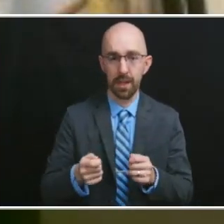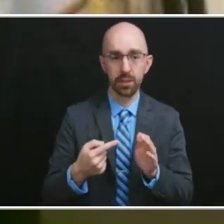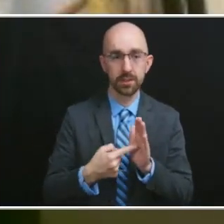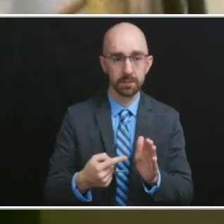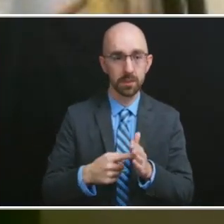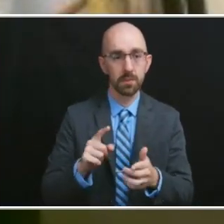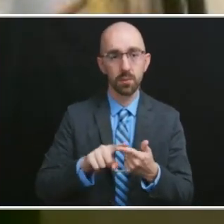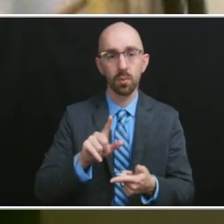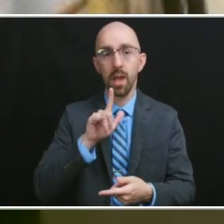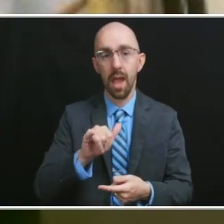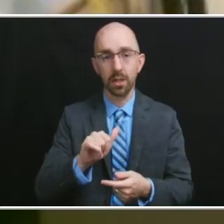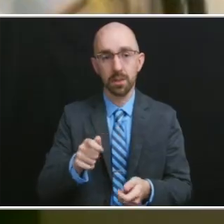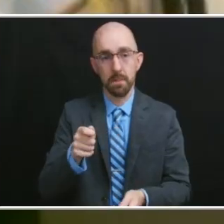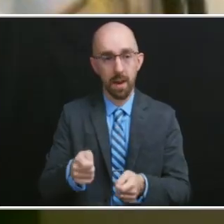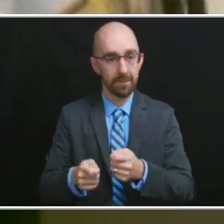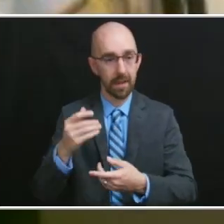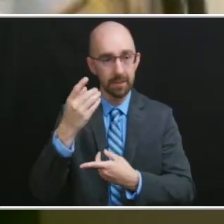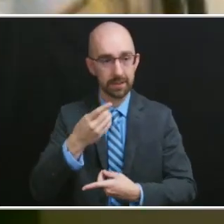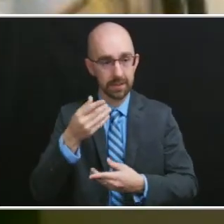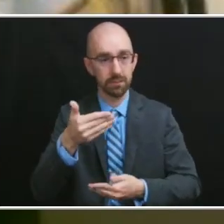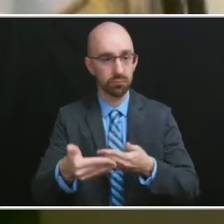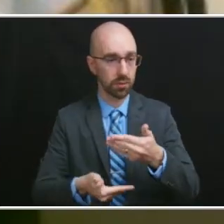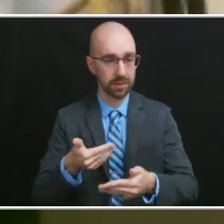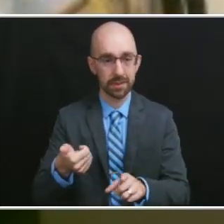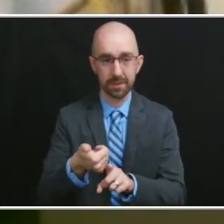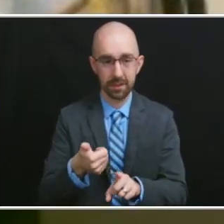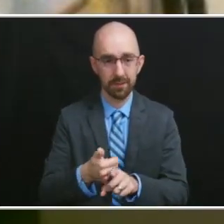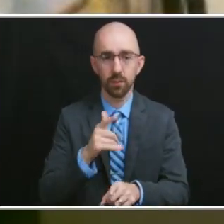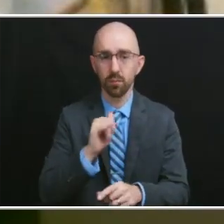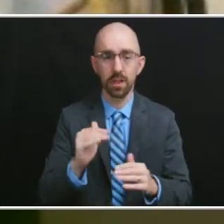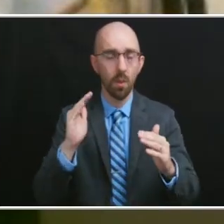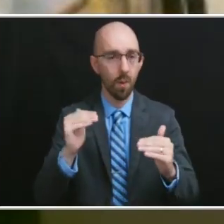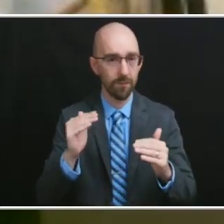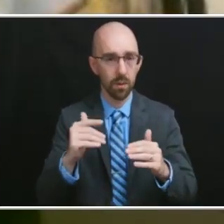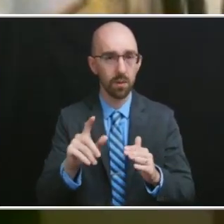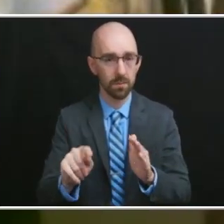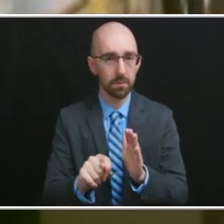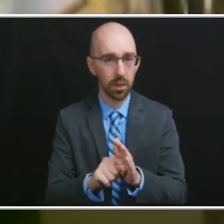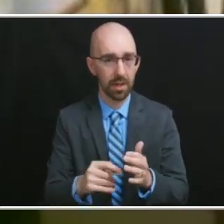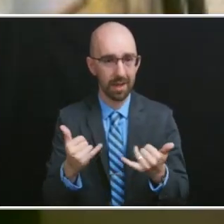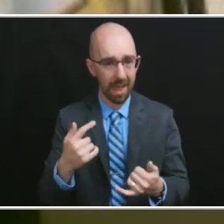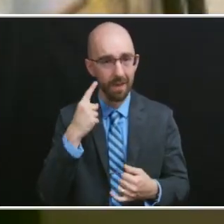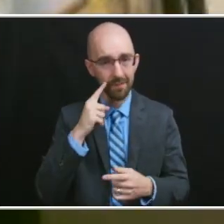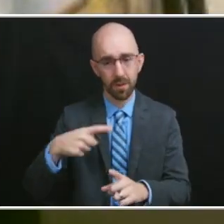actually modifying the disease process itself. It's really hopeful time for patients with